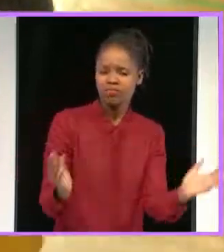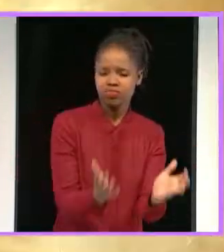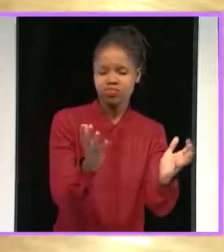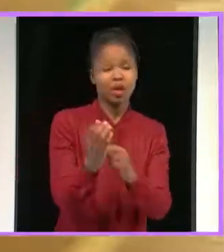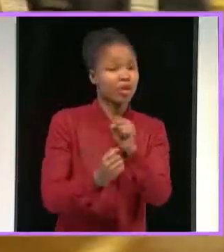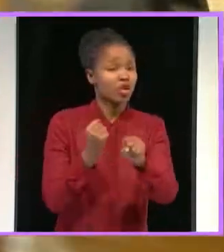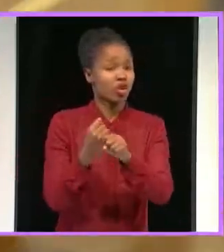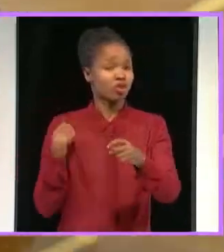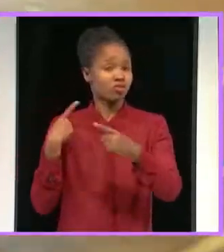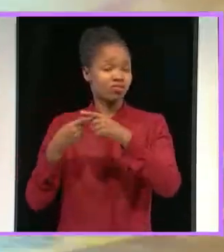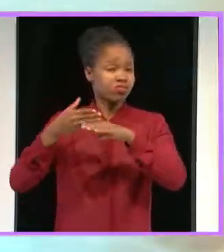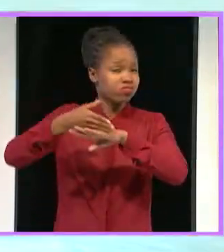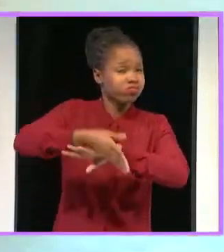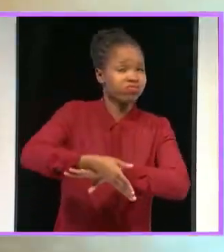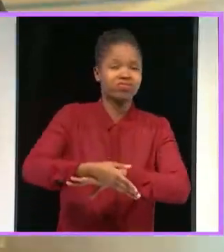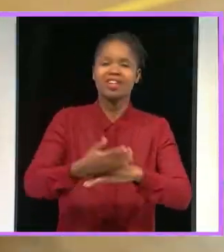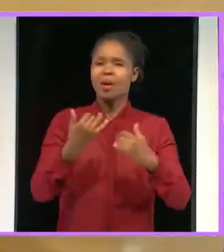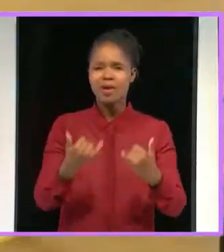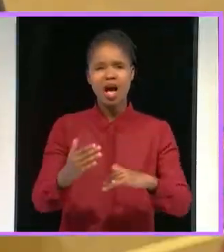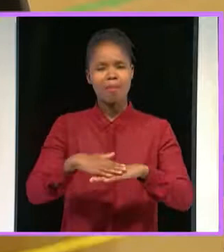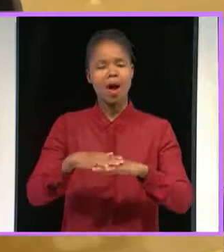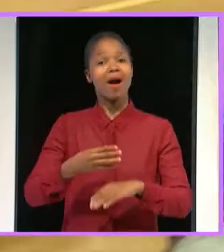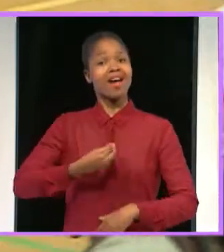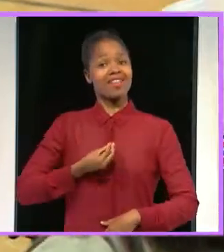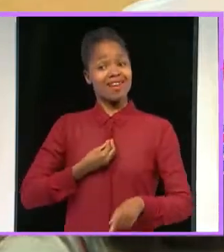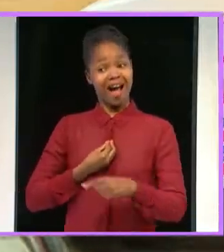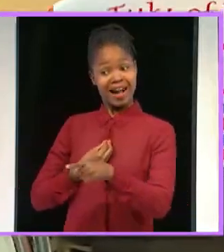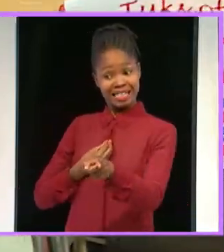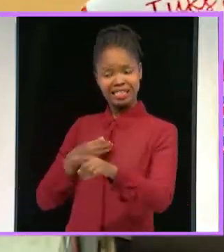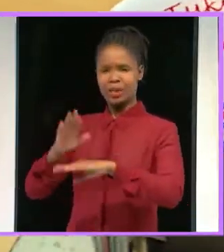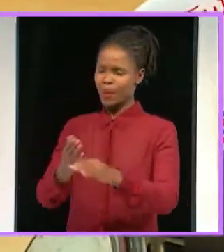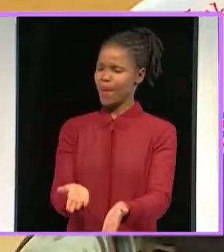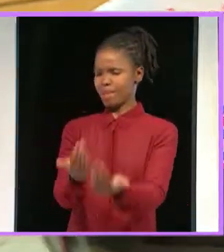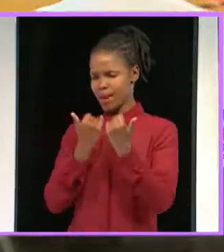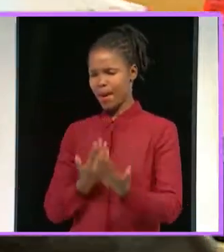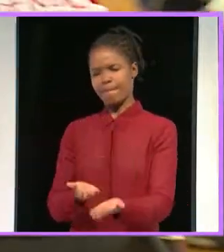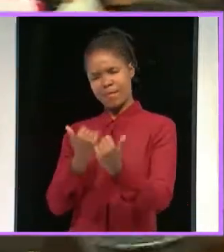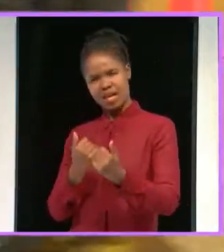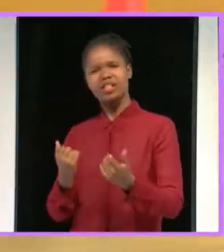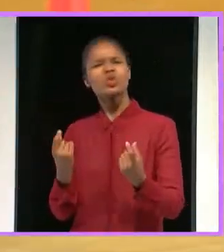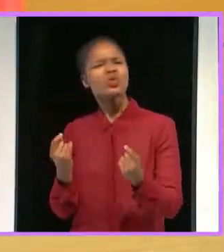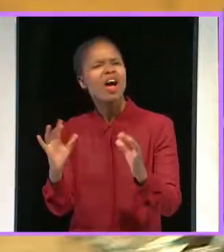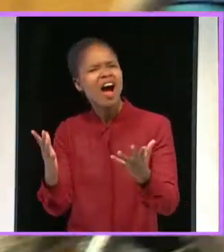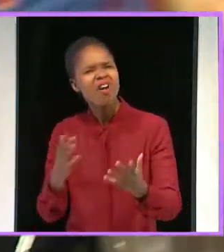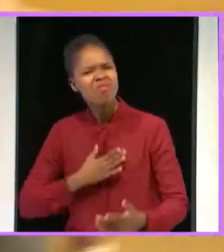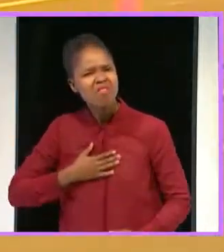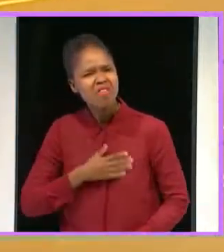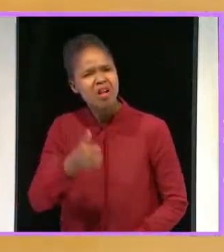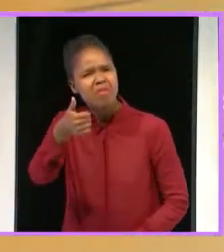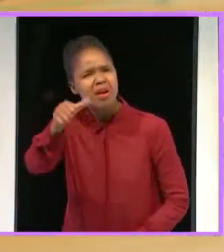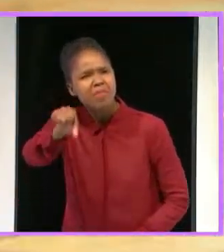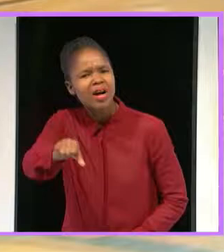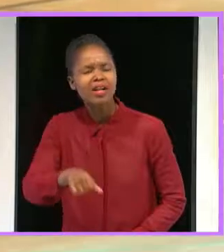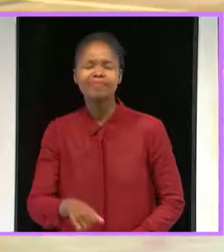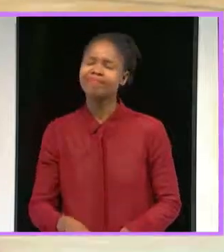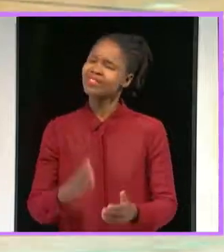to make it attractive as well to the younger generation. What's your take on that? That's so true,